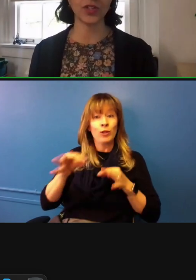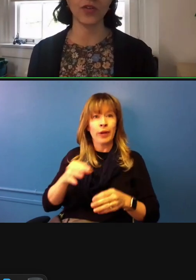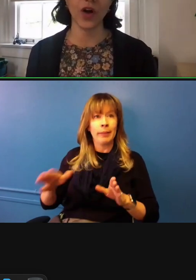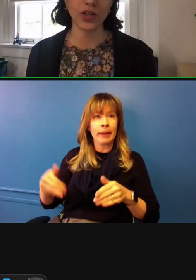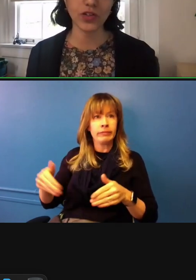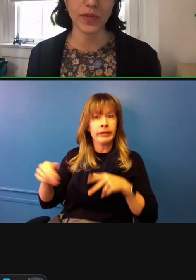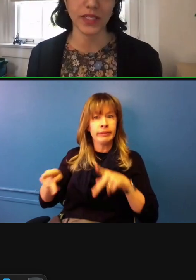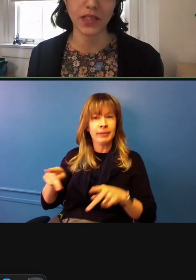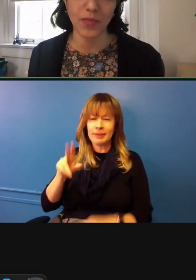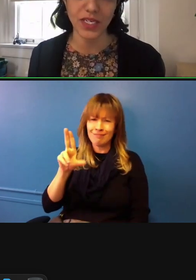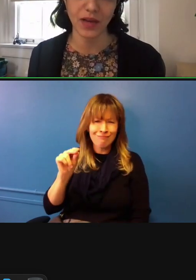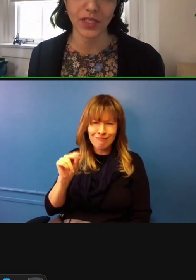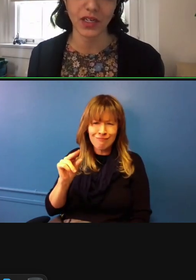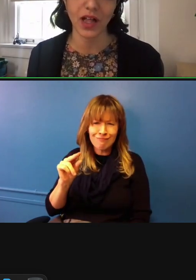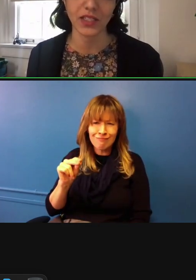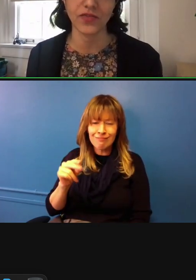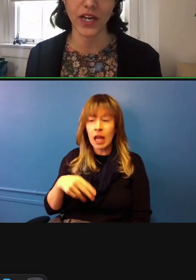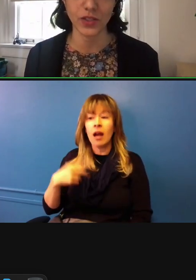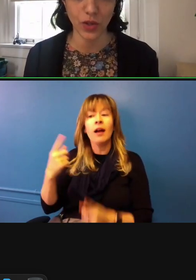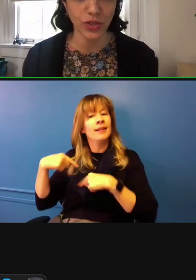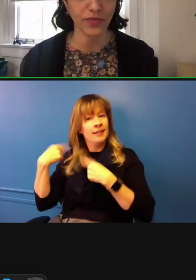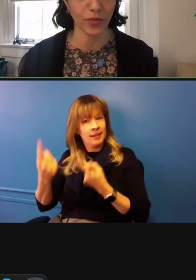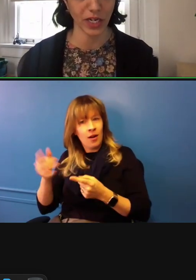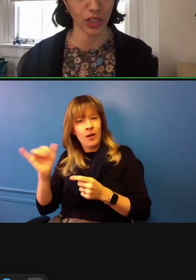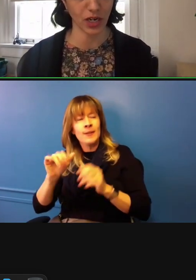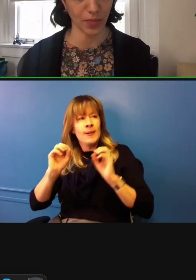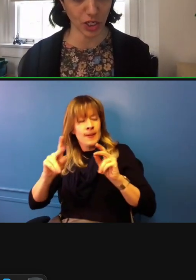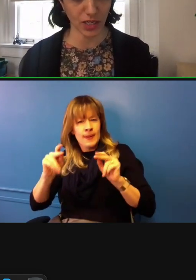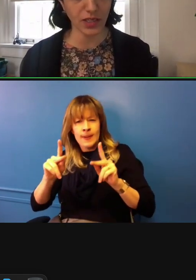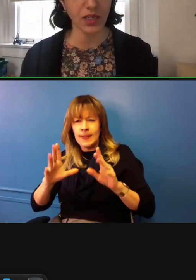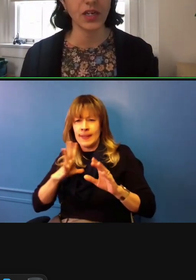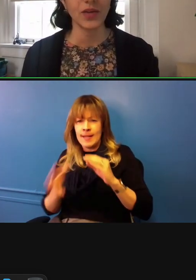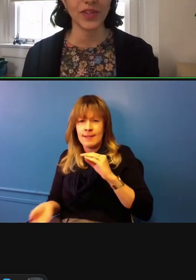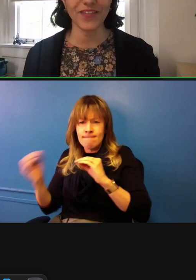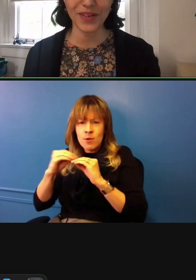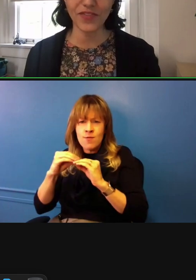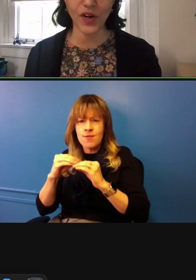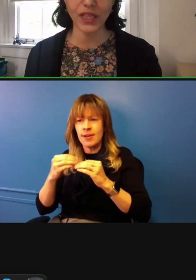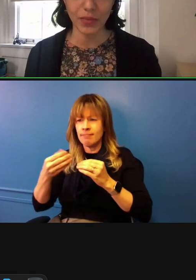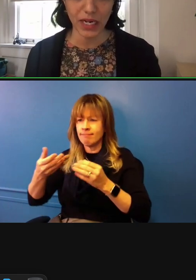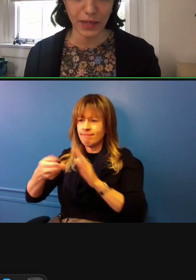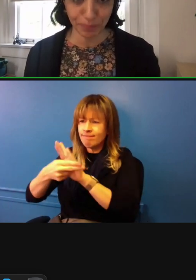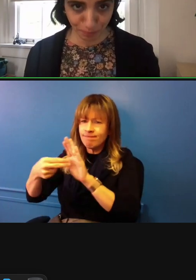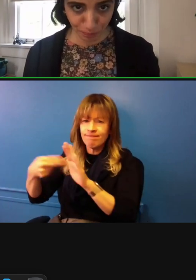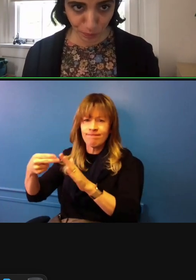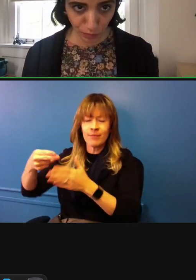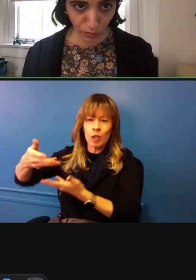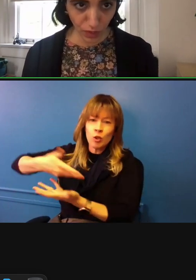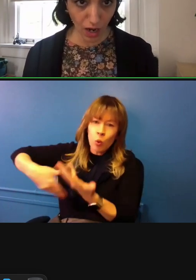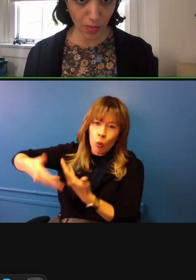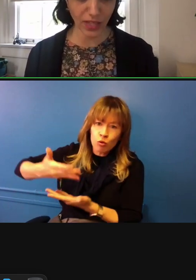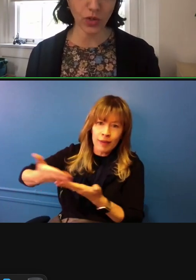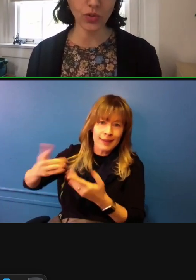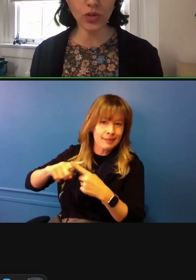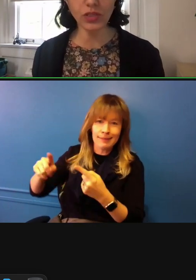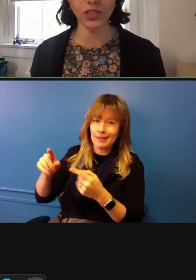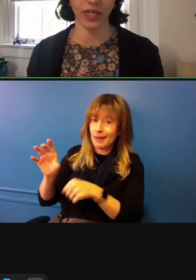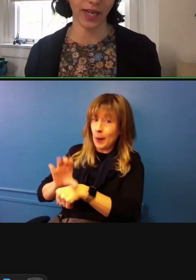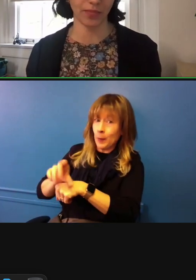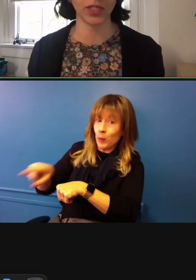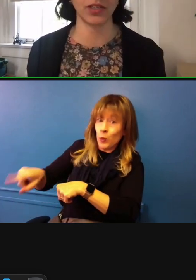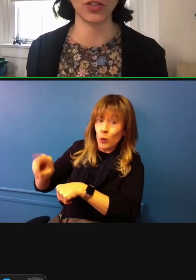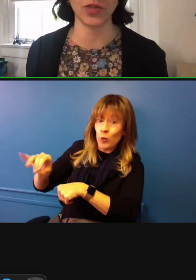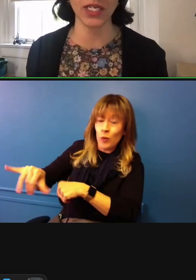several years, there have also been some attempts to classify social information in images, but they've been very limited. And so